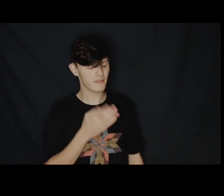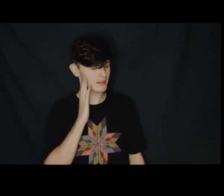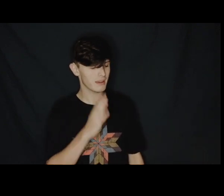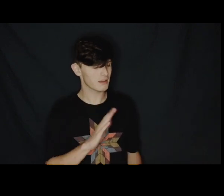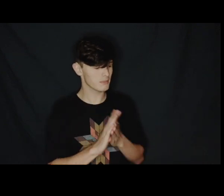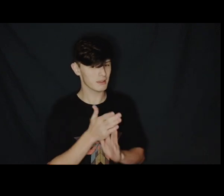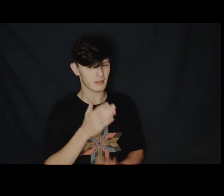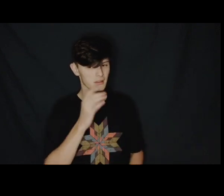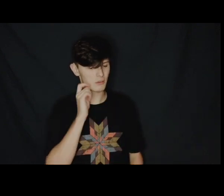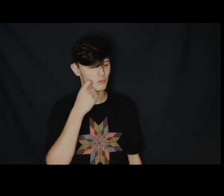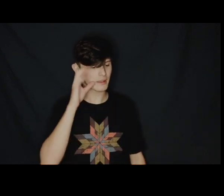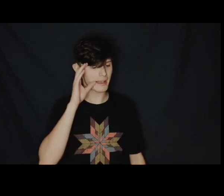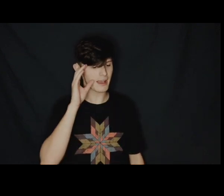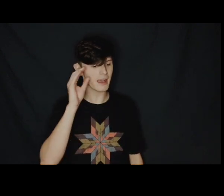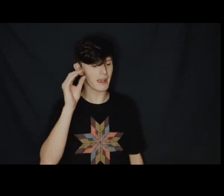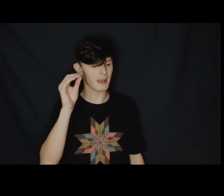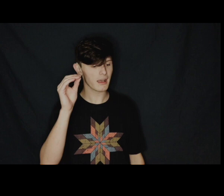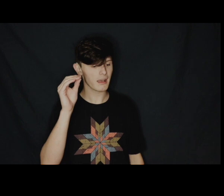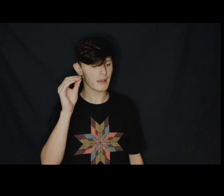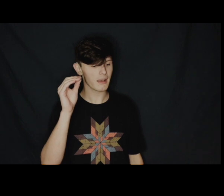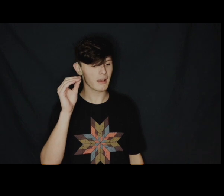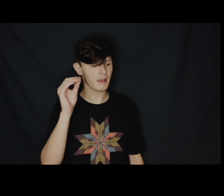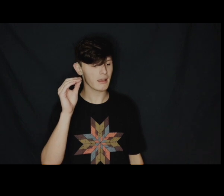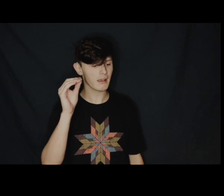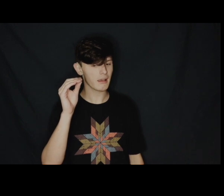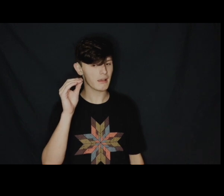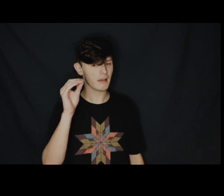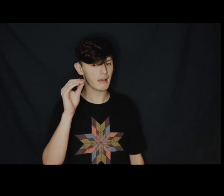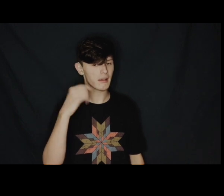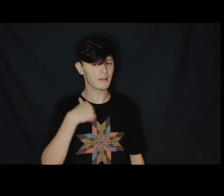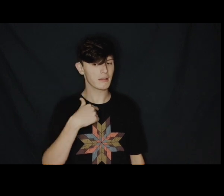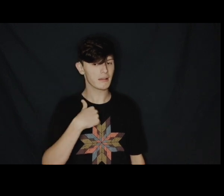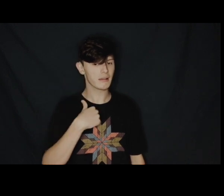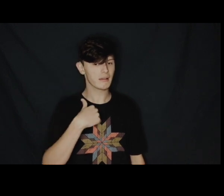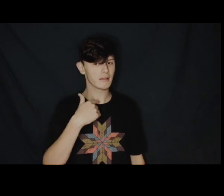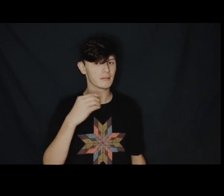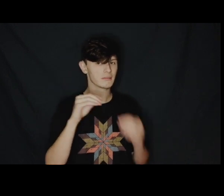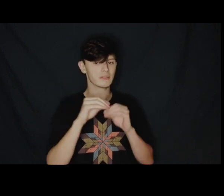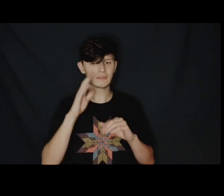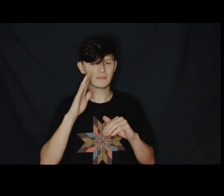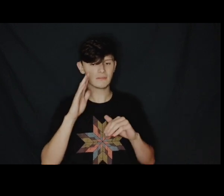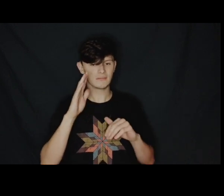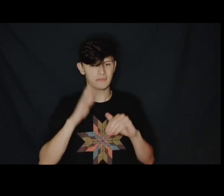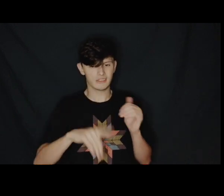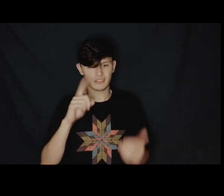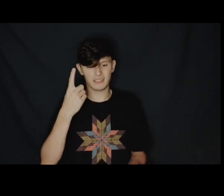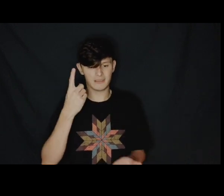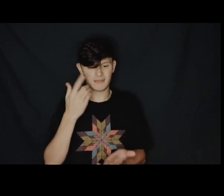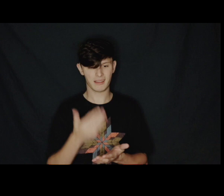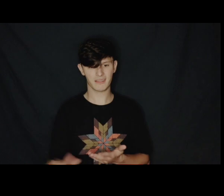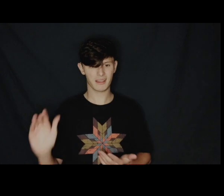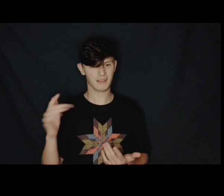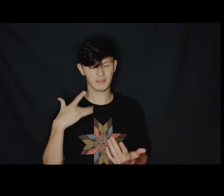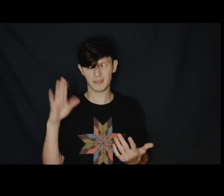I'm never gonna be the cool guy. I'm more the one who's left